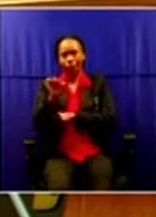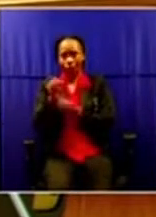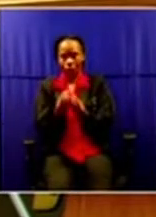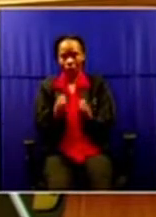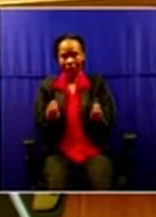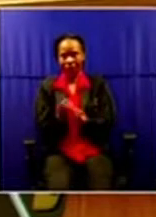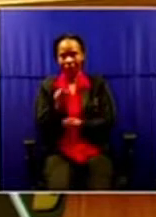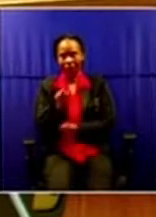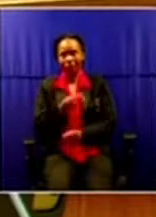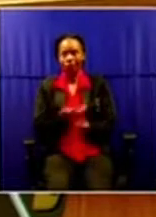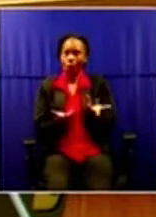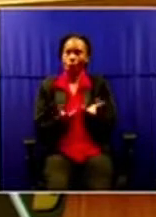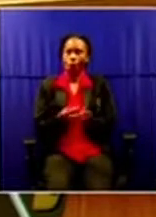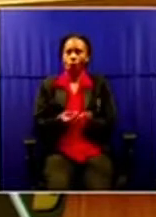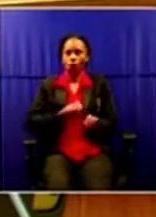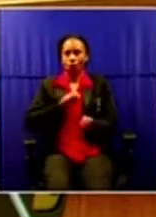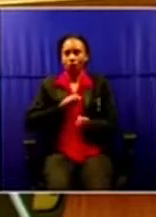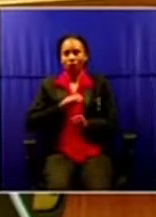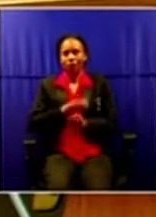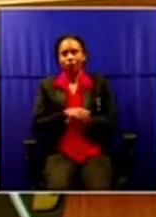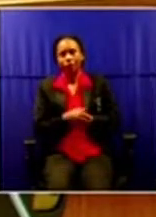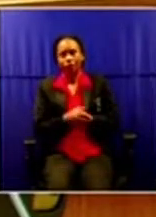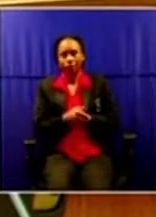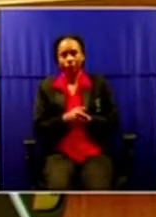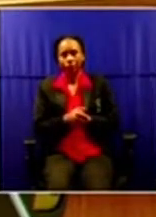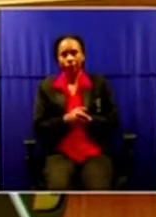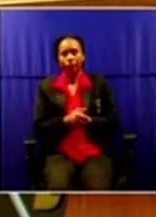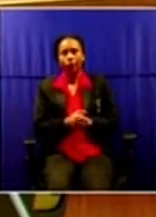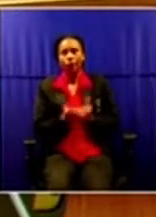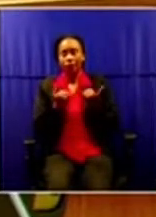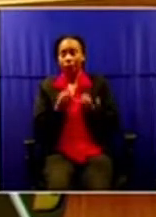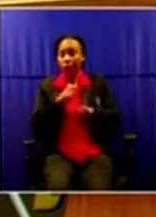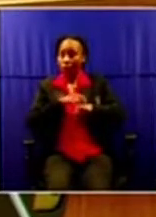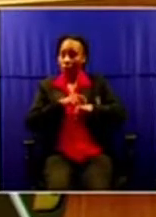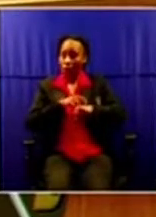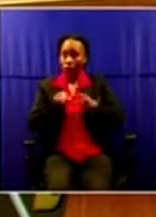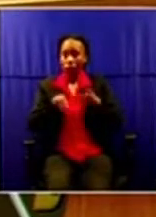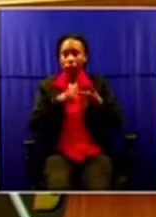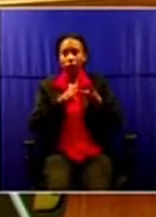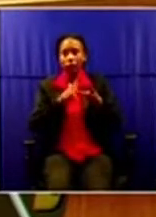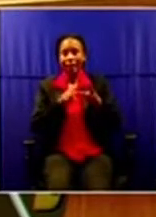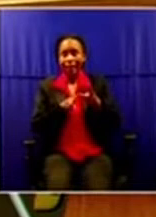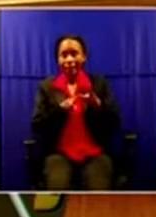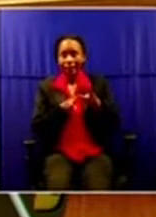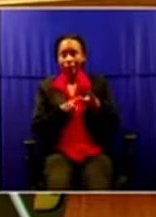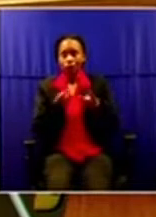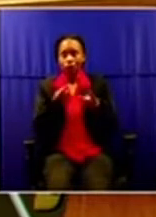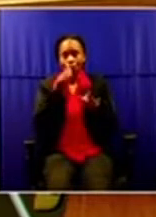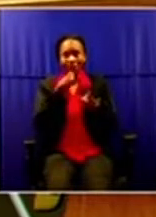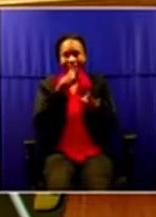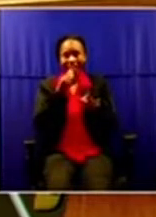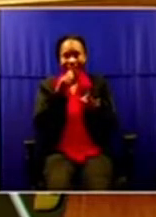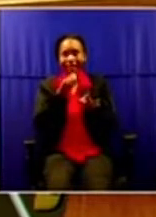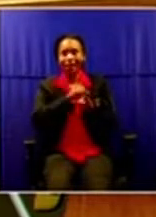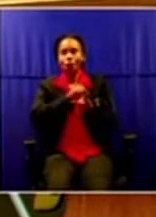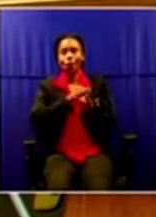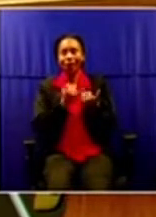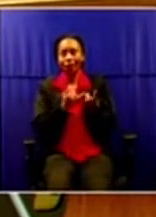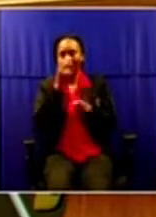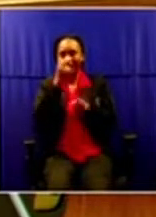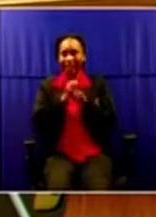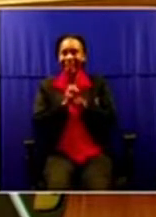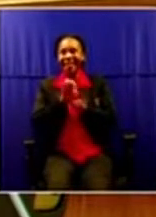maternal health, child nutrition, and early childhood development are vital for